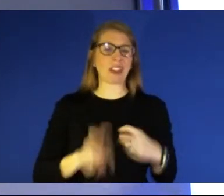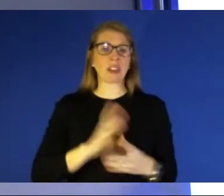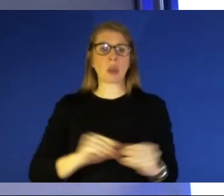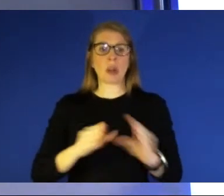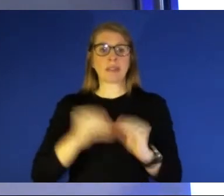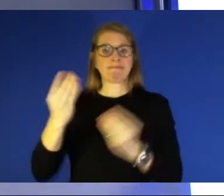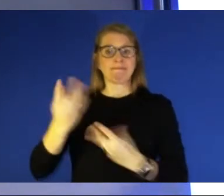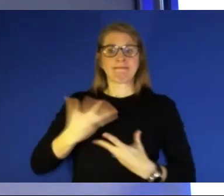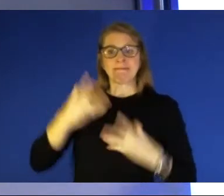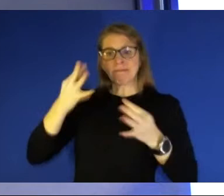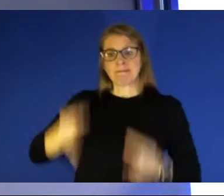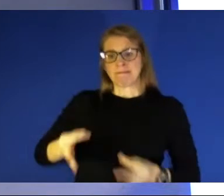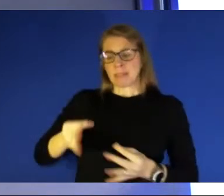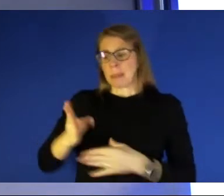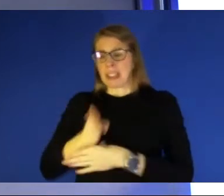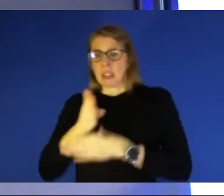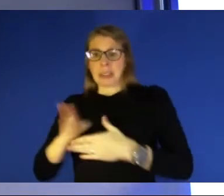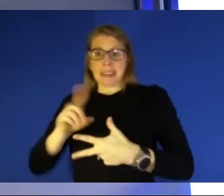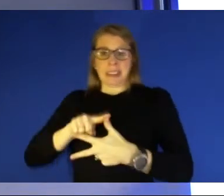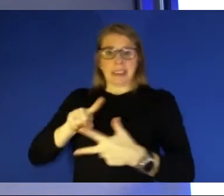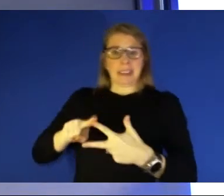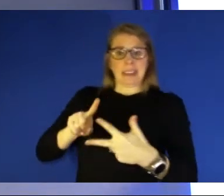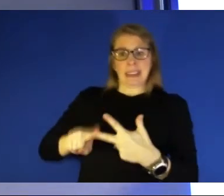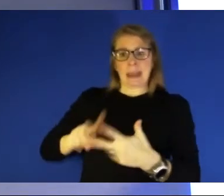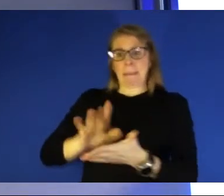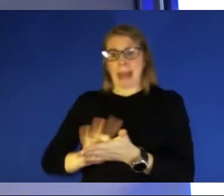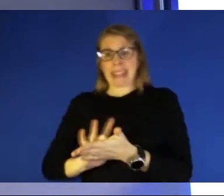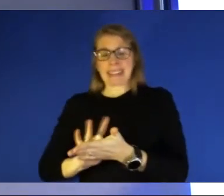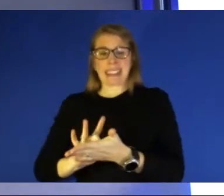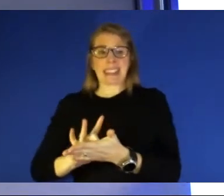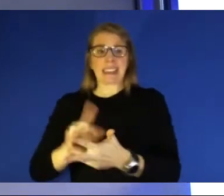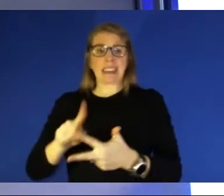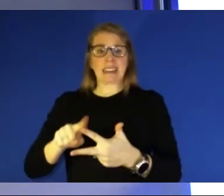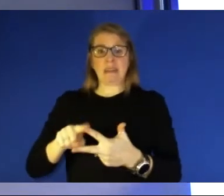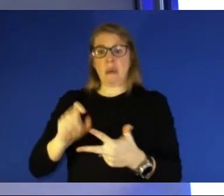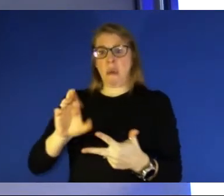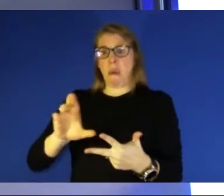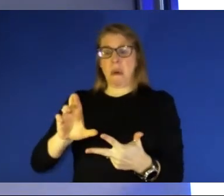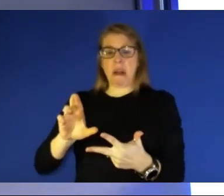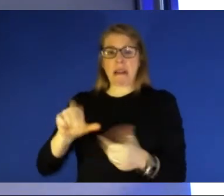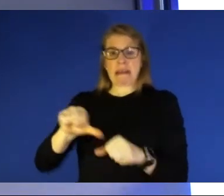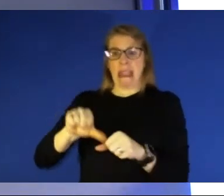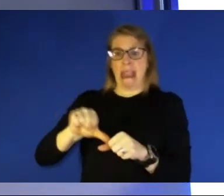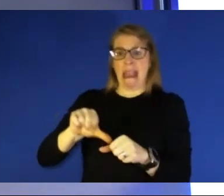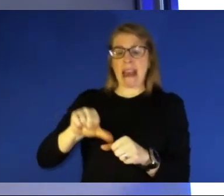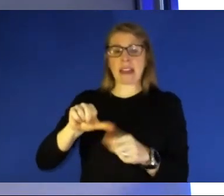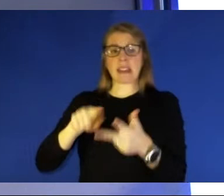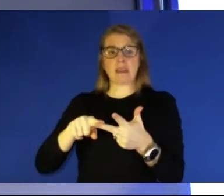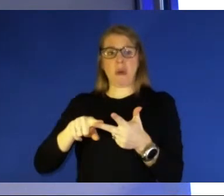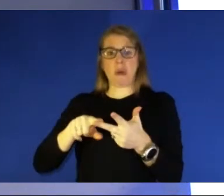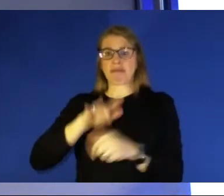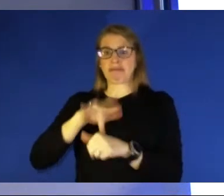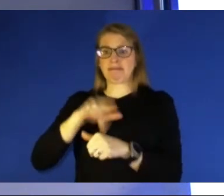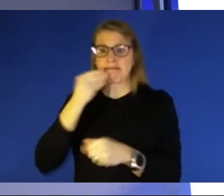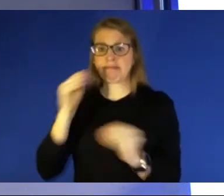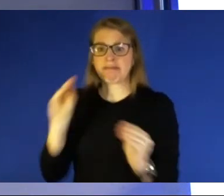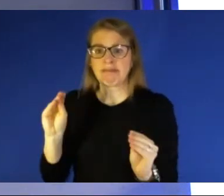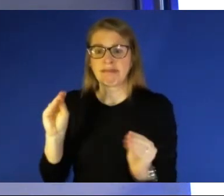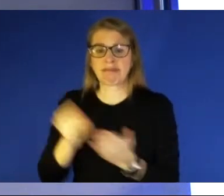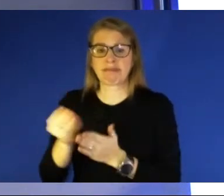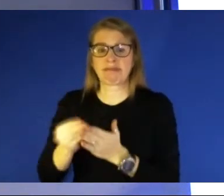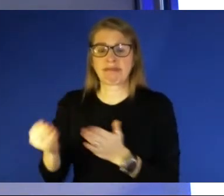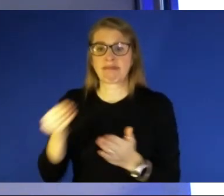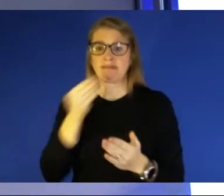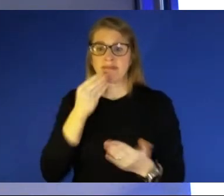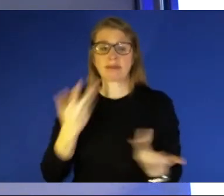these decisions between medicine or putting gas in their car or going to the grocery store. Yes, it